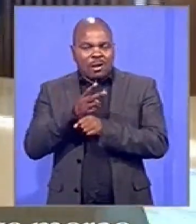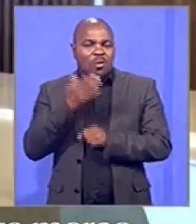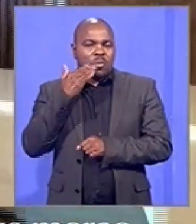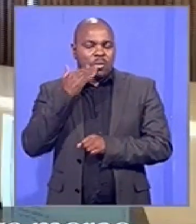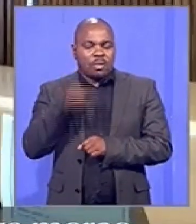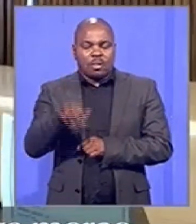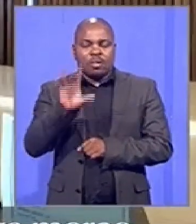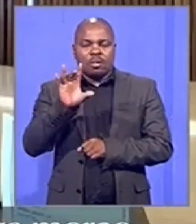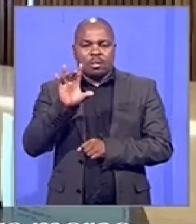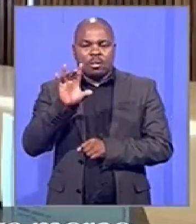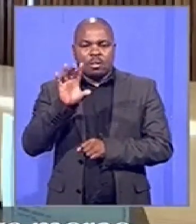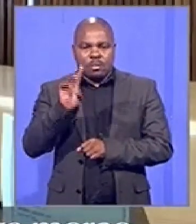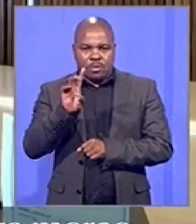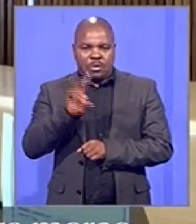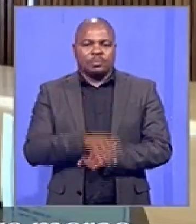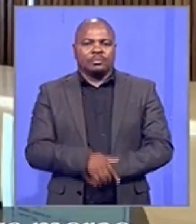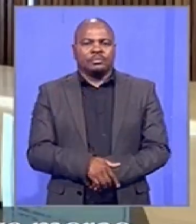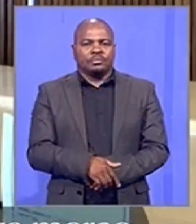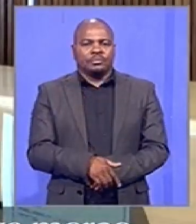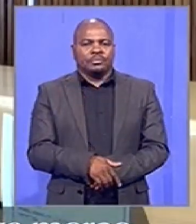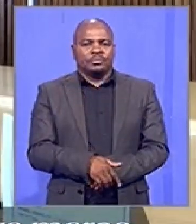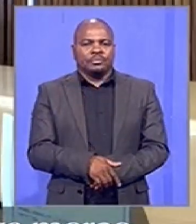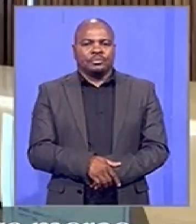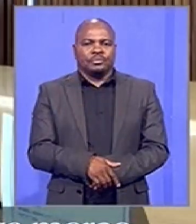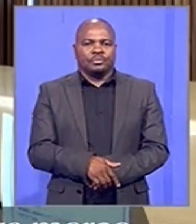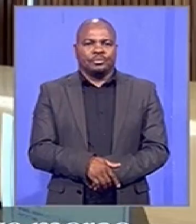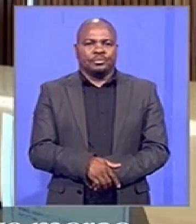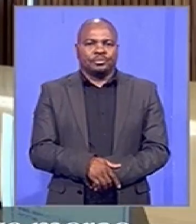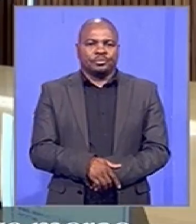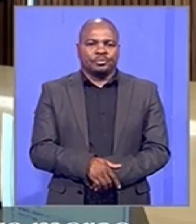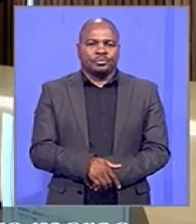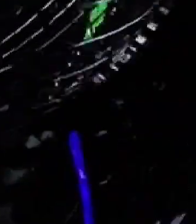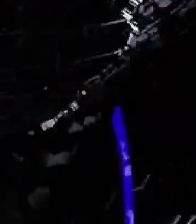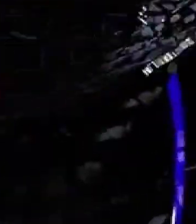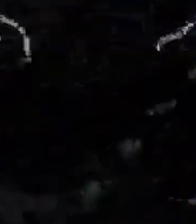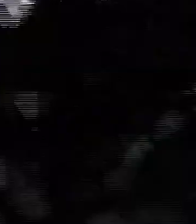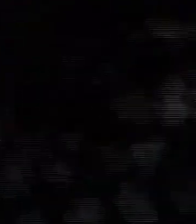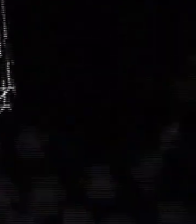ka Laboraro. Zebulon Maine, SABC News, Mahikeng.